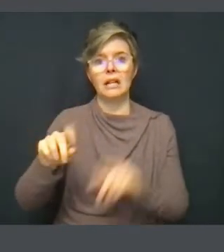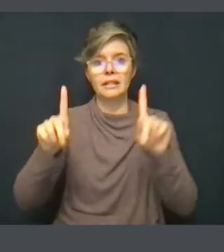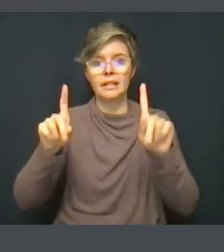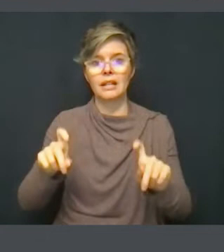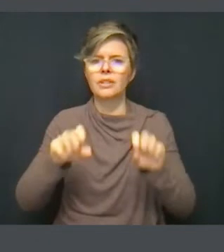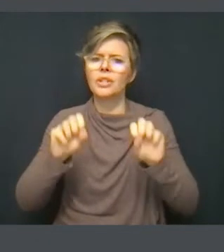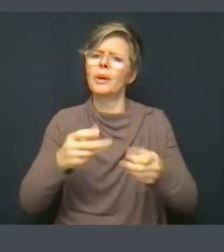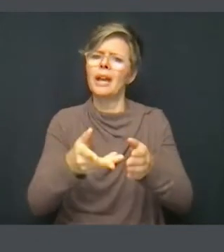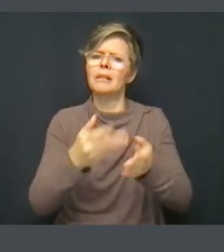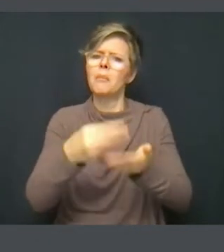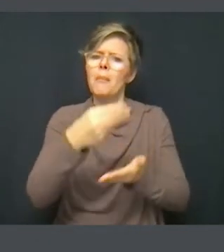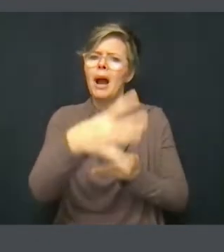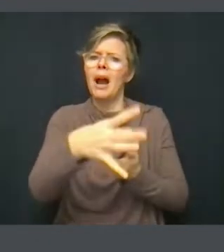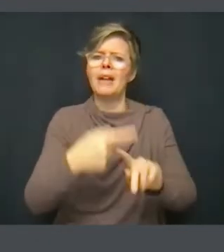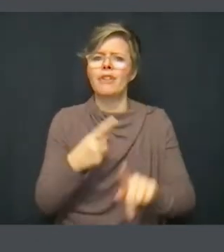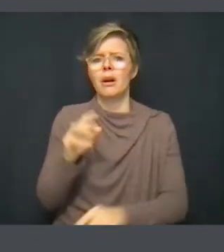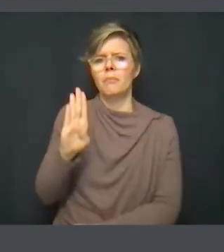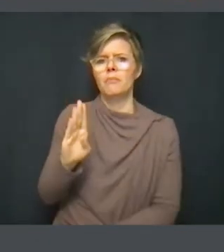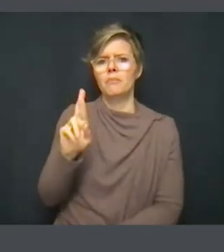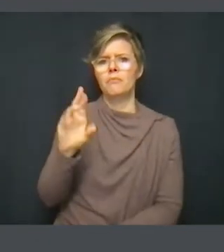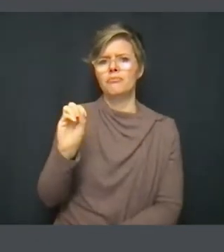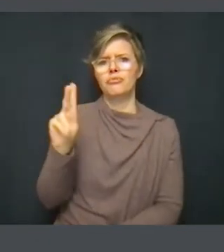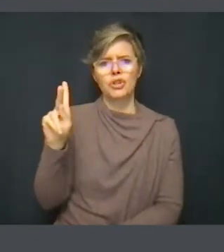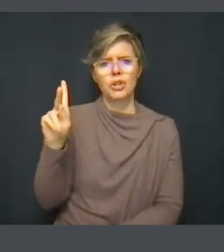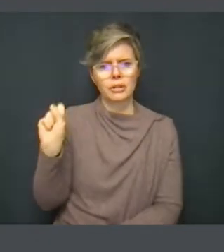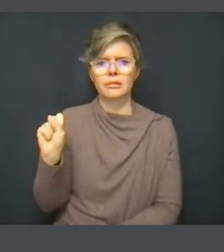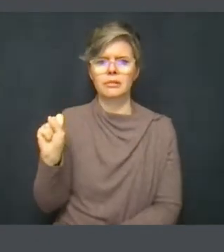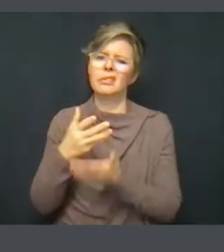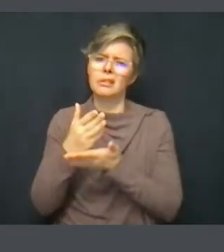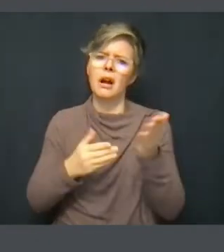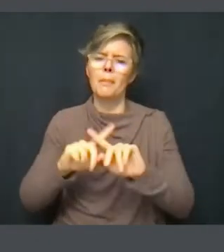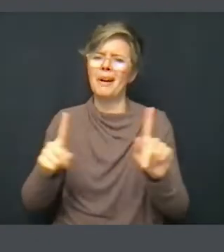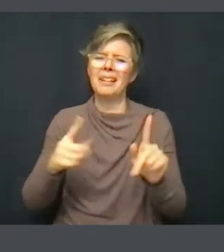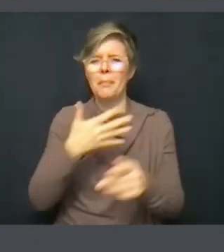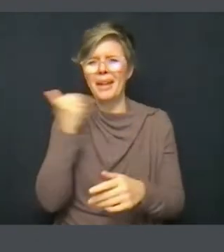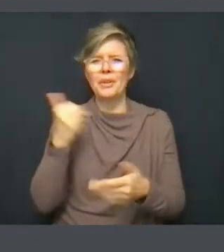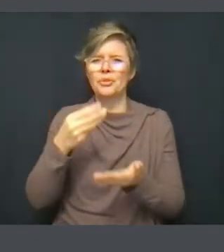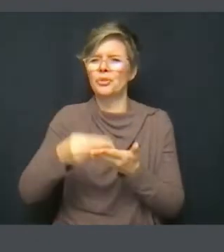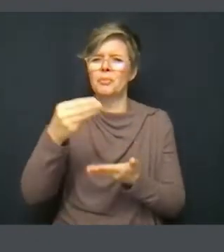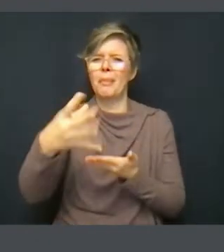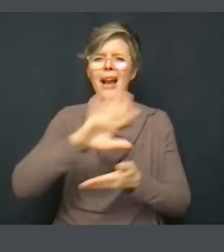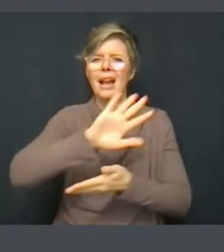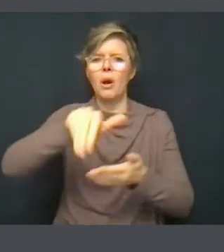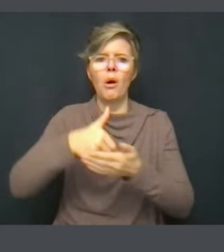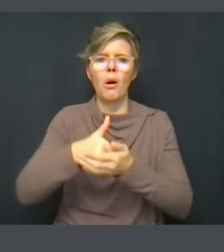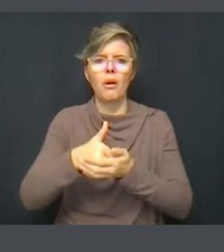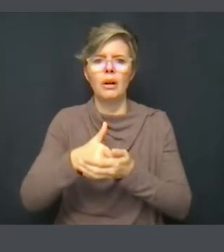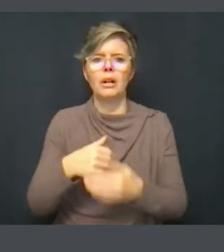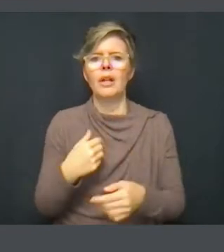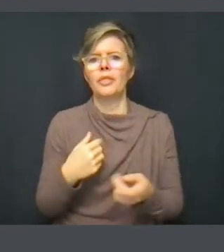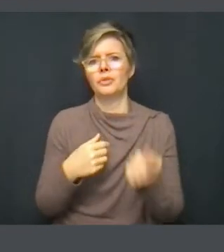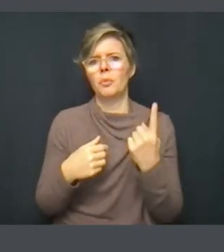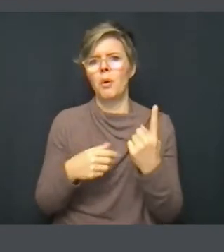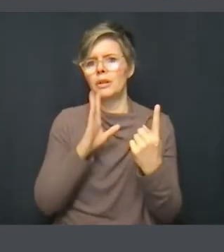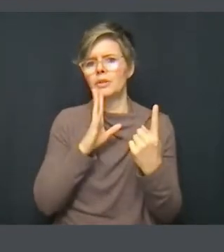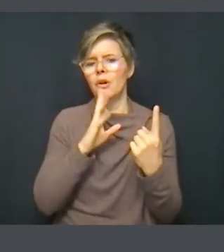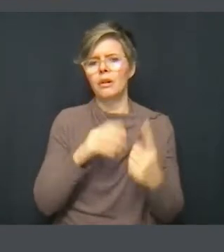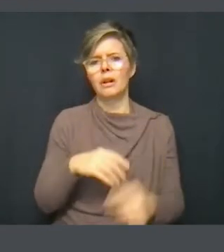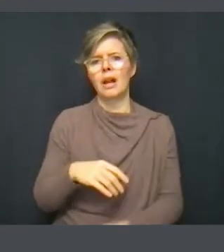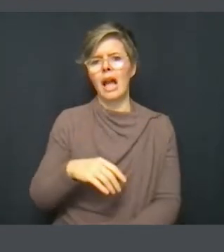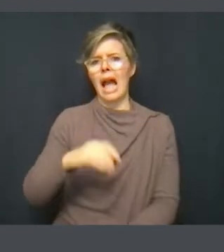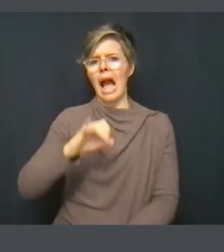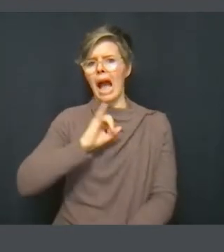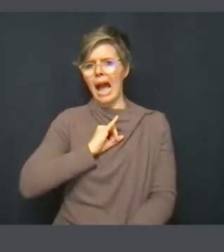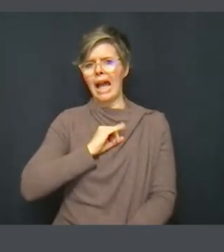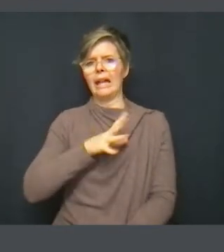whole assessment, which you probably should buy the whole assessment. But so there's one called iTalk and then one's called a BIOS, and